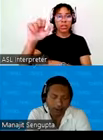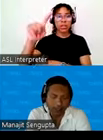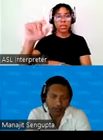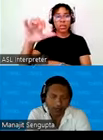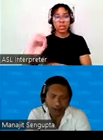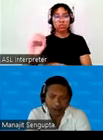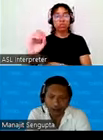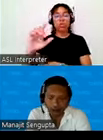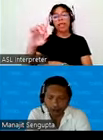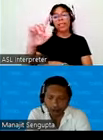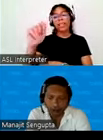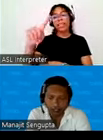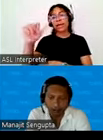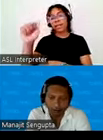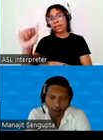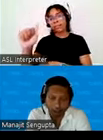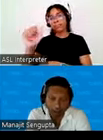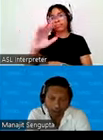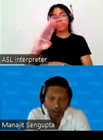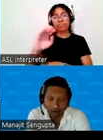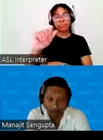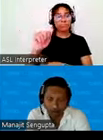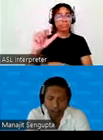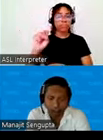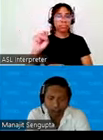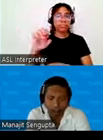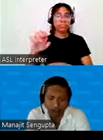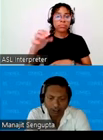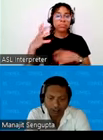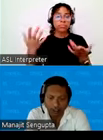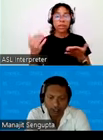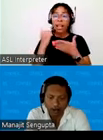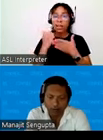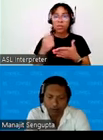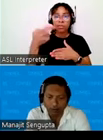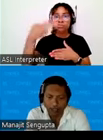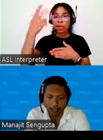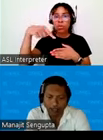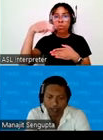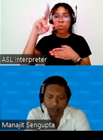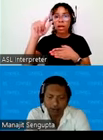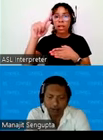is a publicly available, so high quality, high resolution data set from